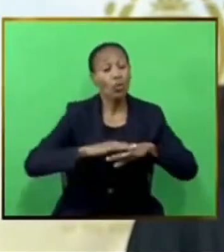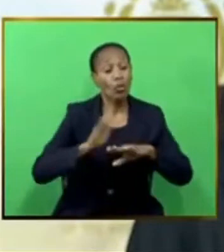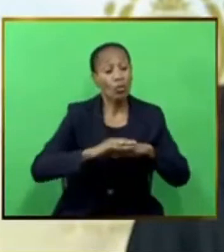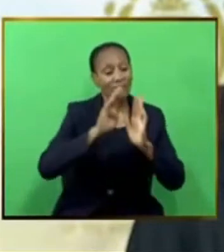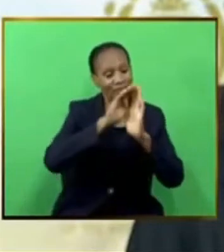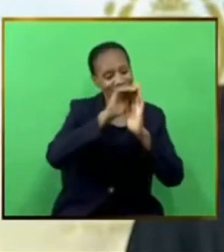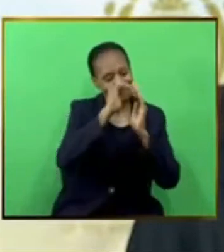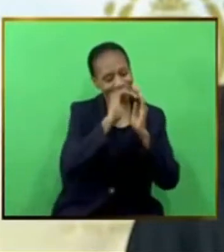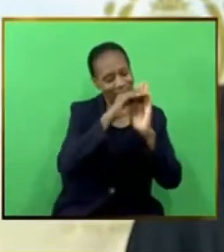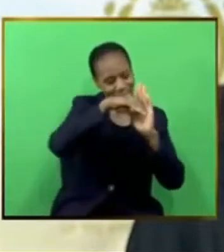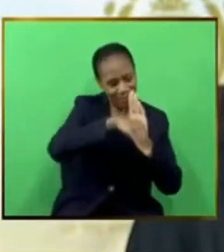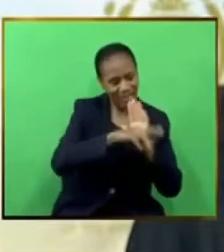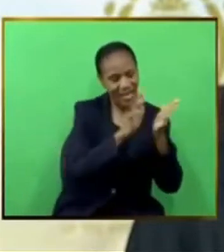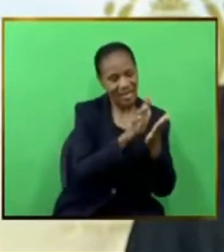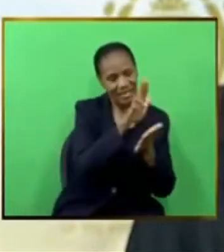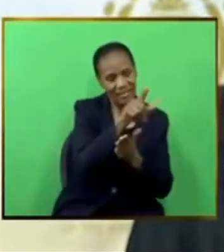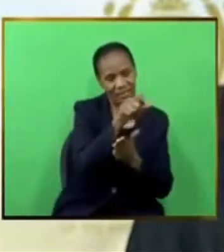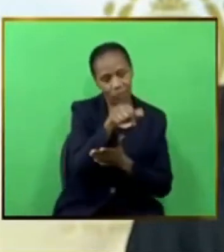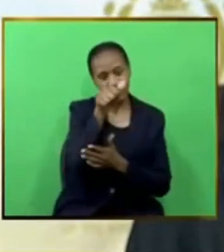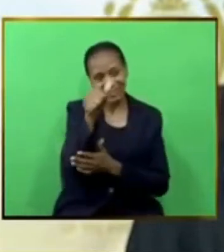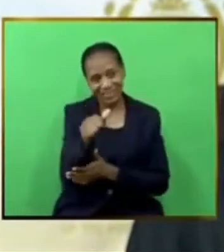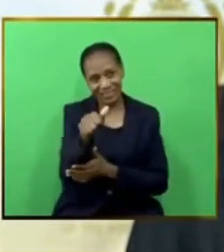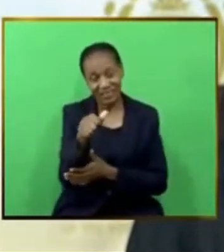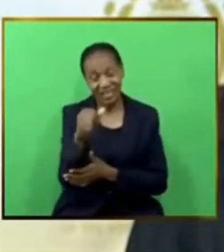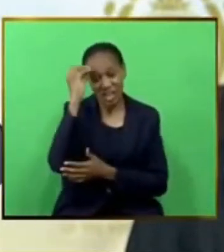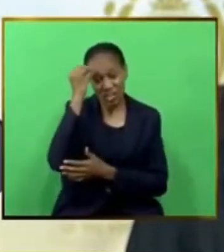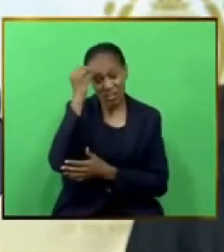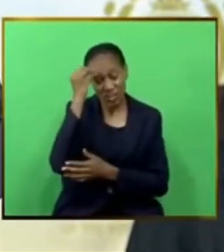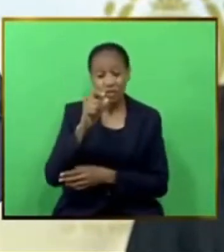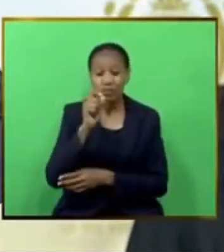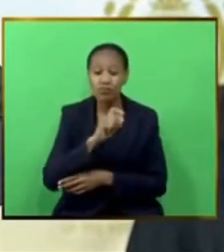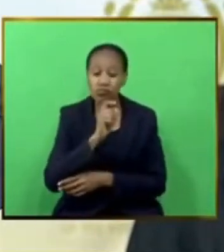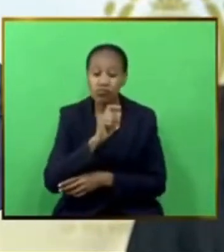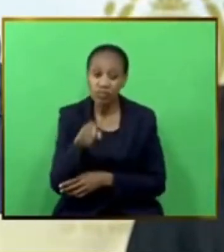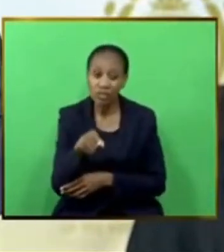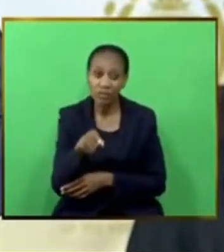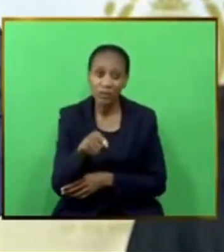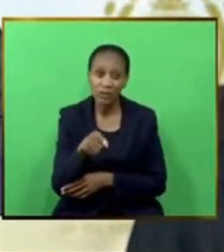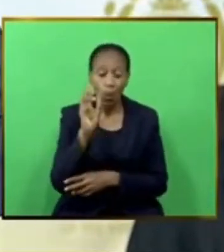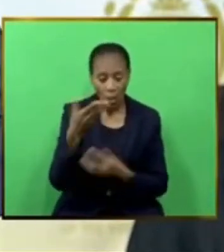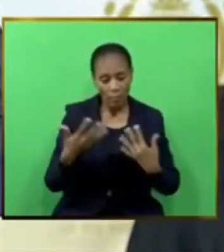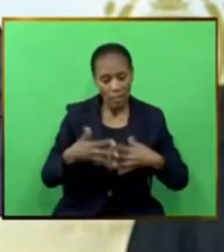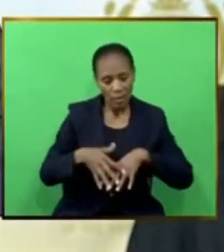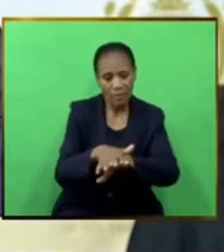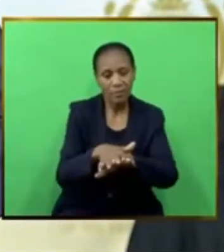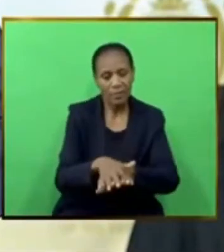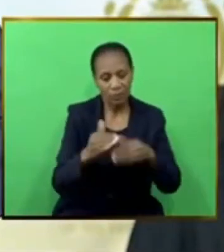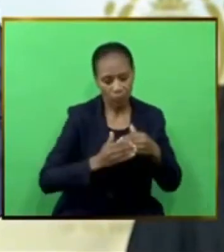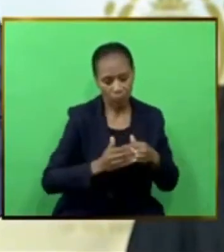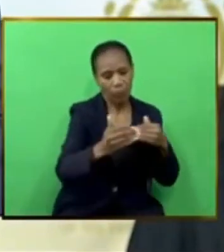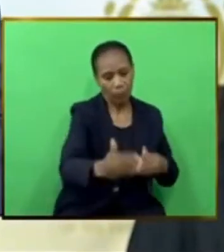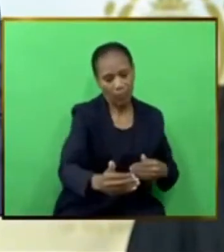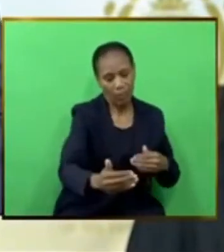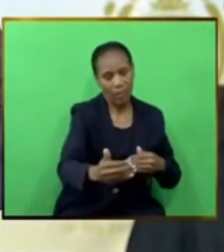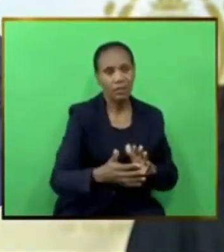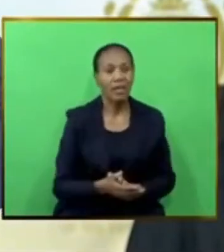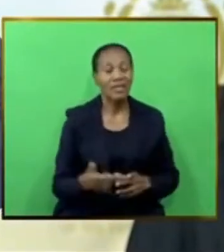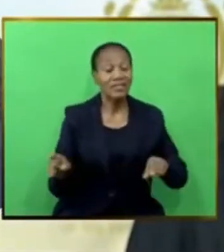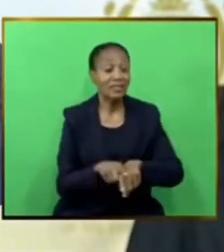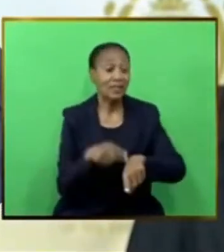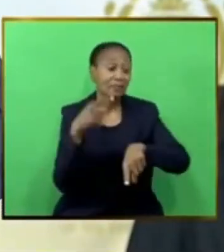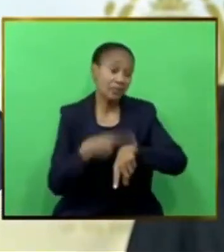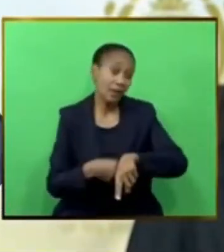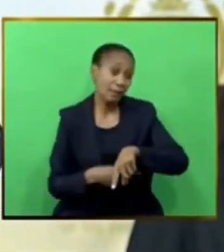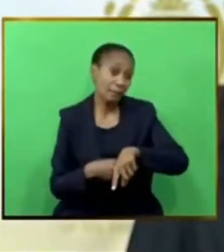of 80.6 billion in non-interest expenditure is being implemented over the medium term. At the same